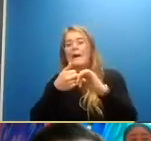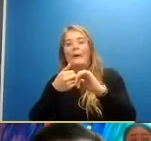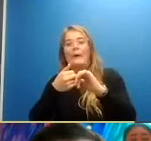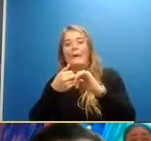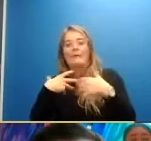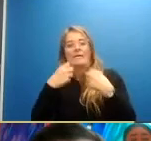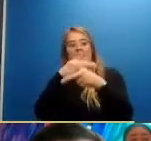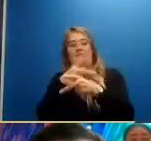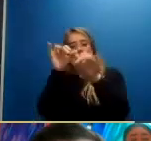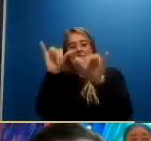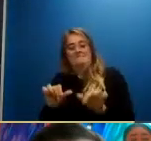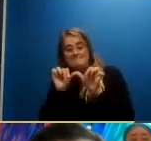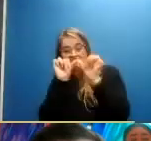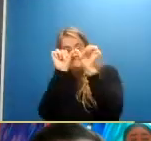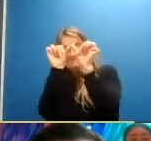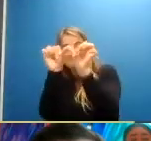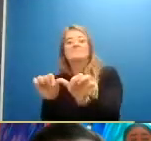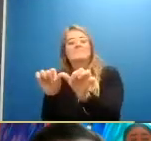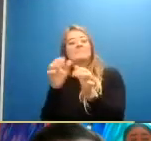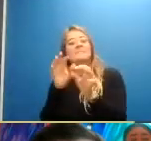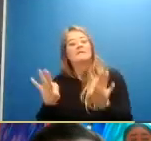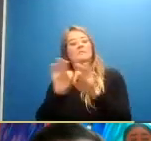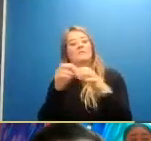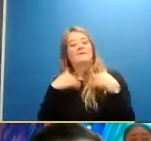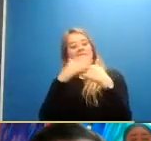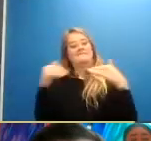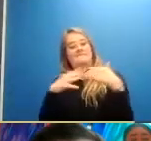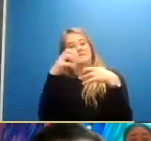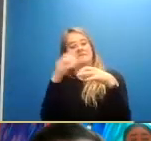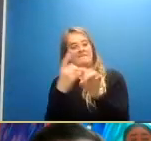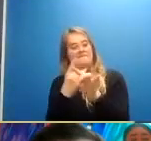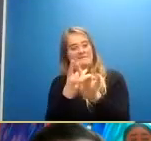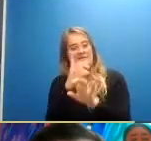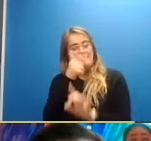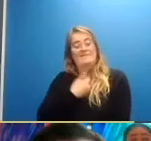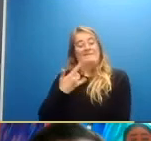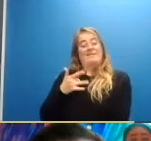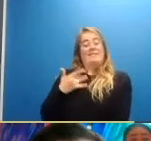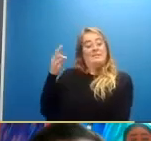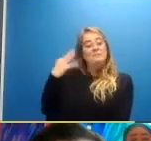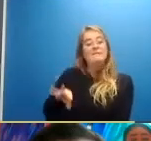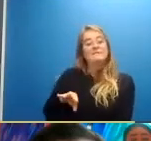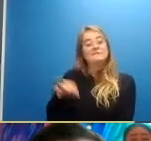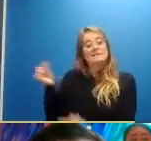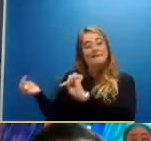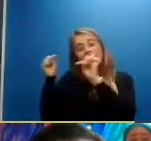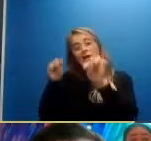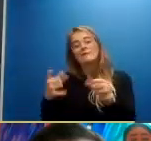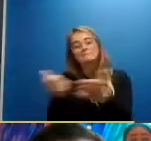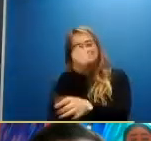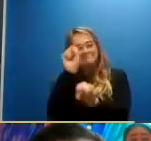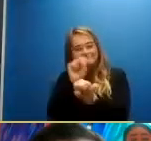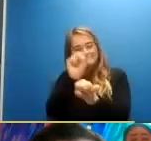healthcare system. And I just feel so privileged to be able to come and do the work and